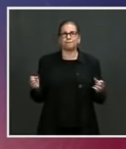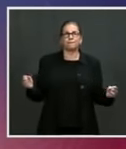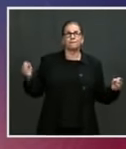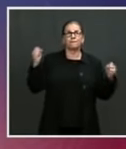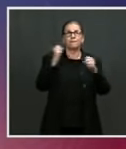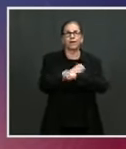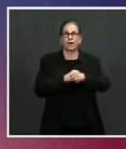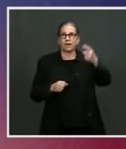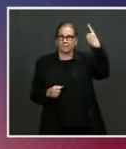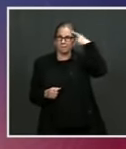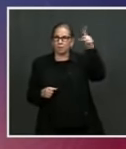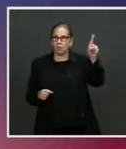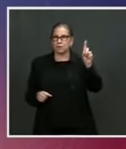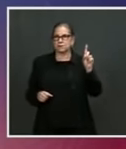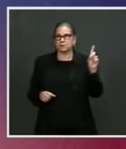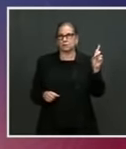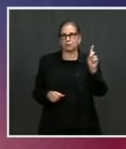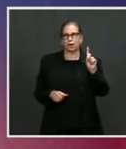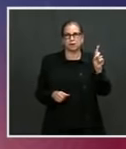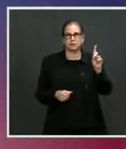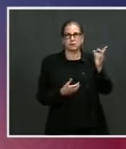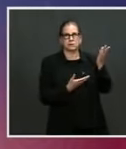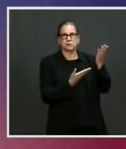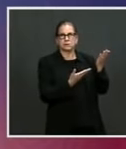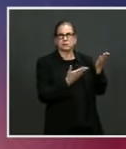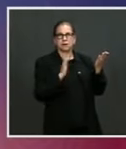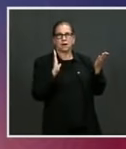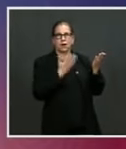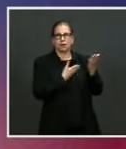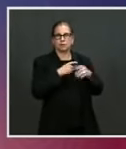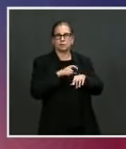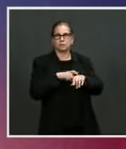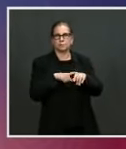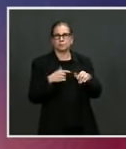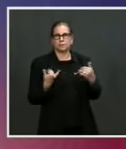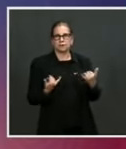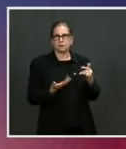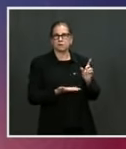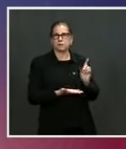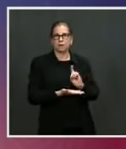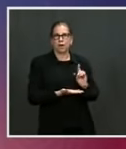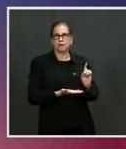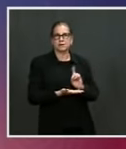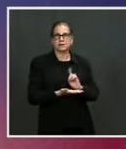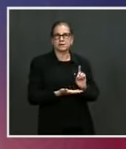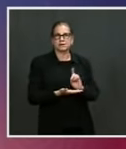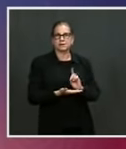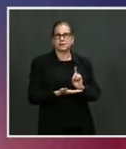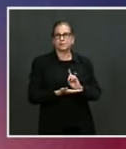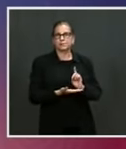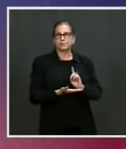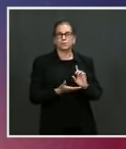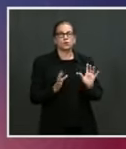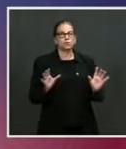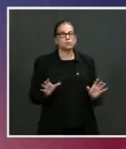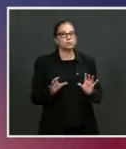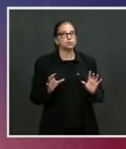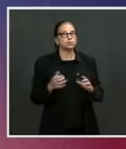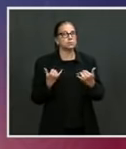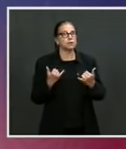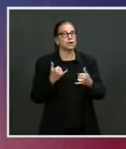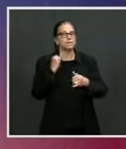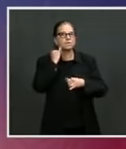time. And if we do our duty, then ages still to come will look back on us and say that we,